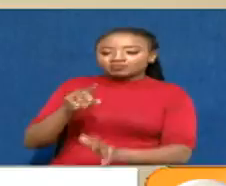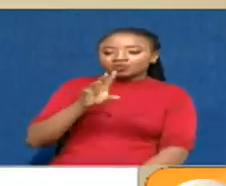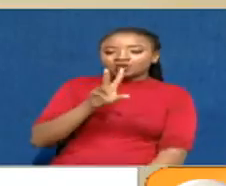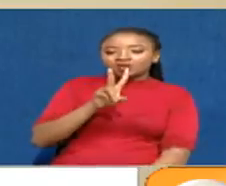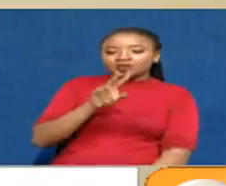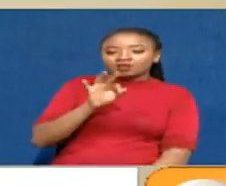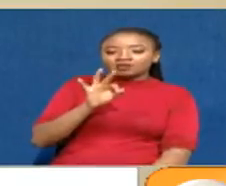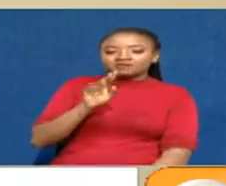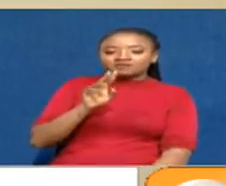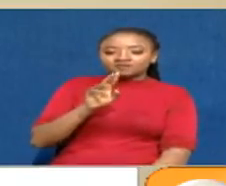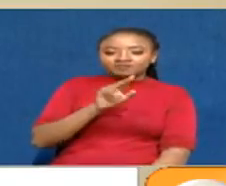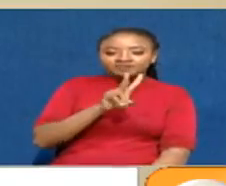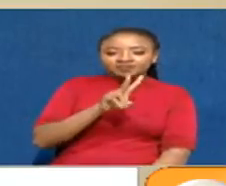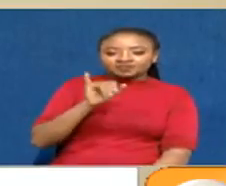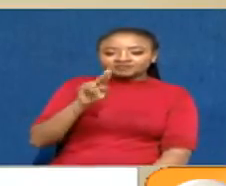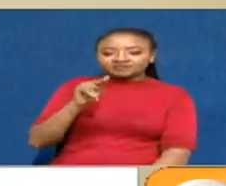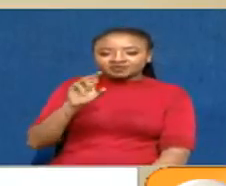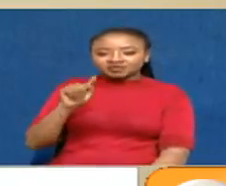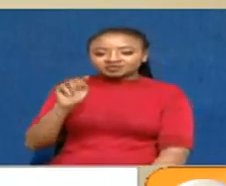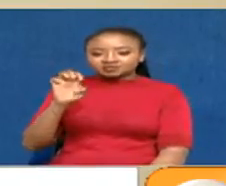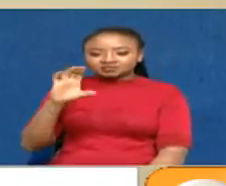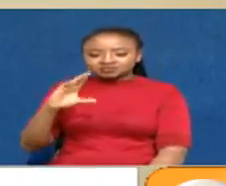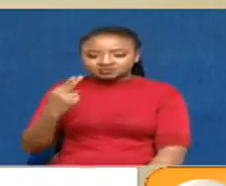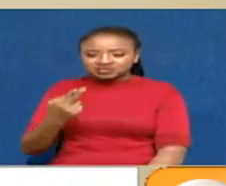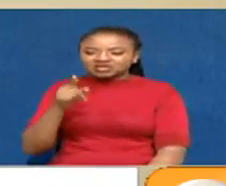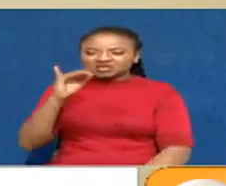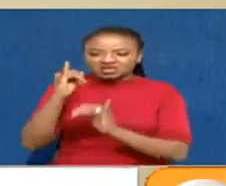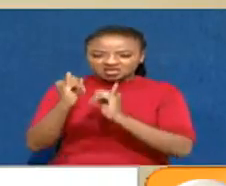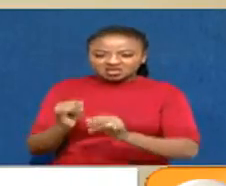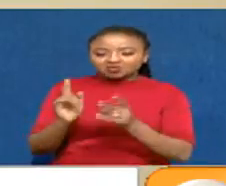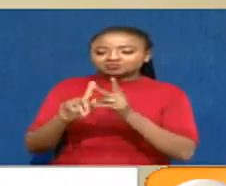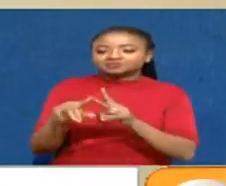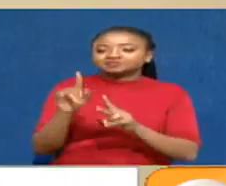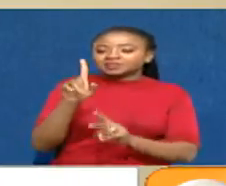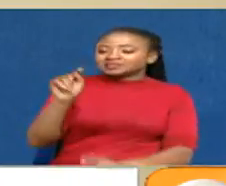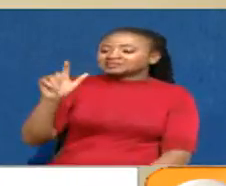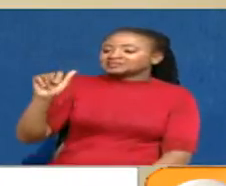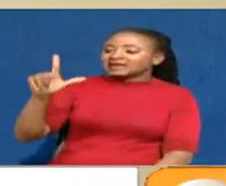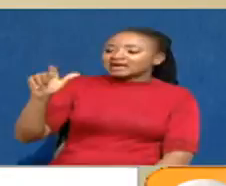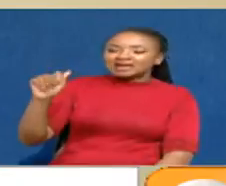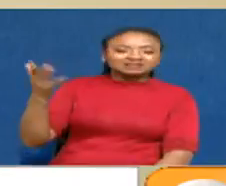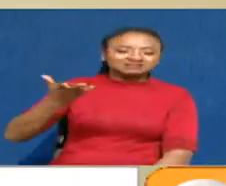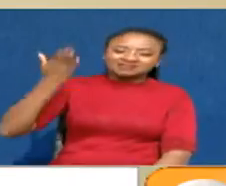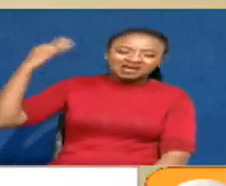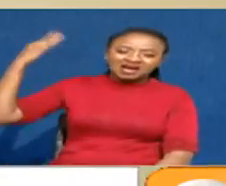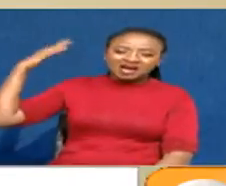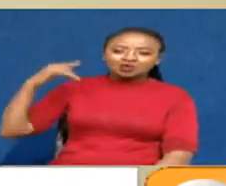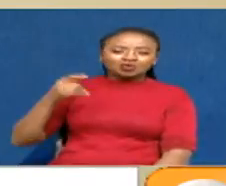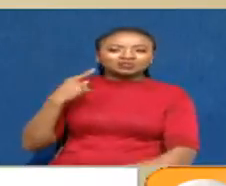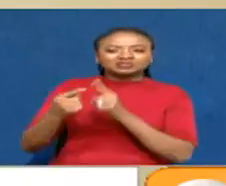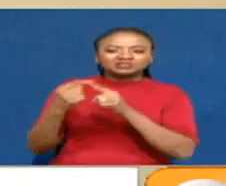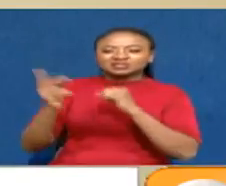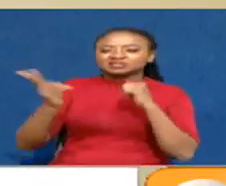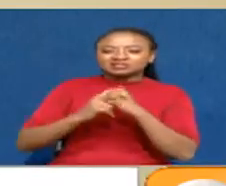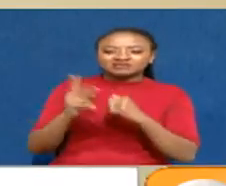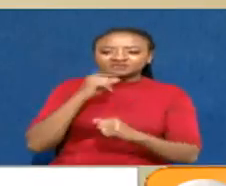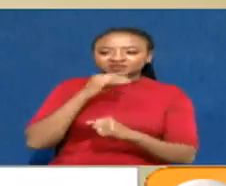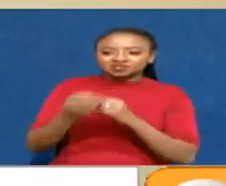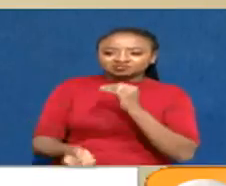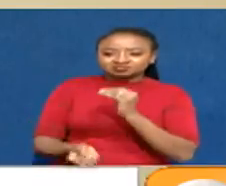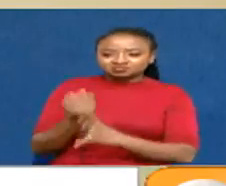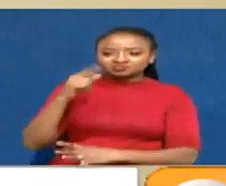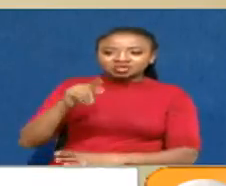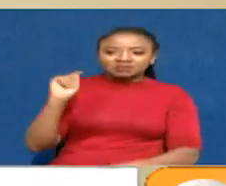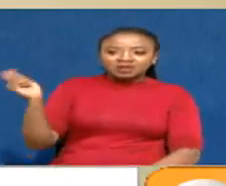young industry in Kenya. TALA is one of the oldest digital lenders in Kenya, and we're only 7 years old in Kenya, right?